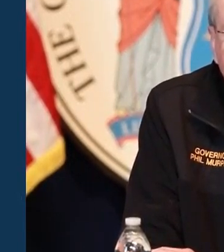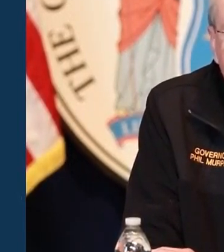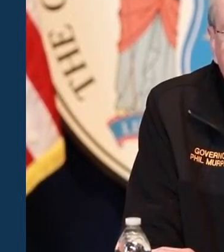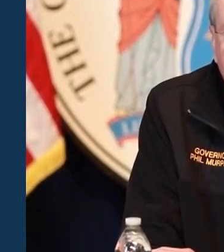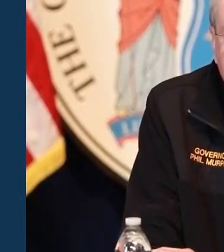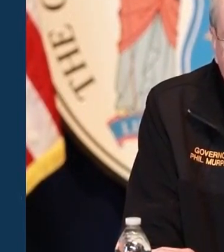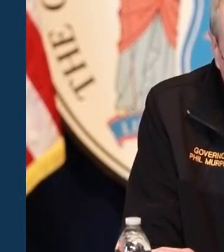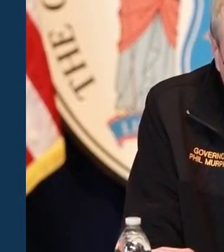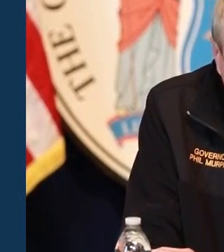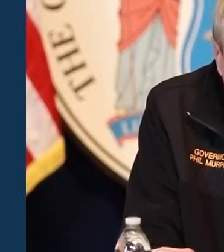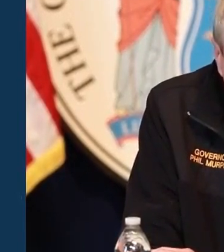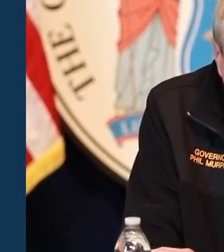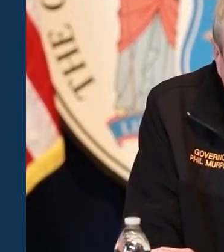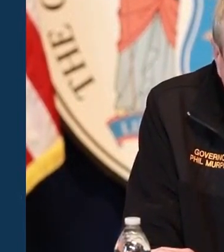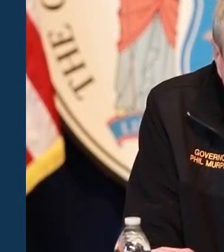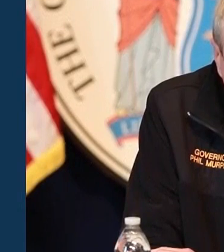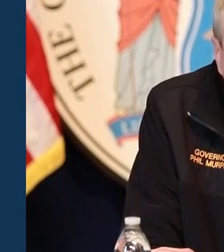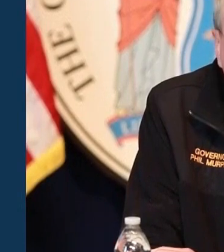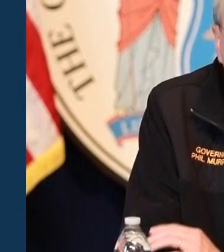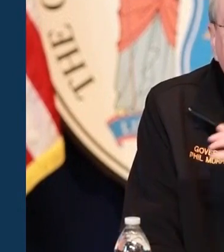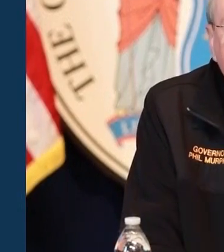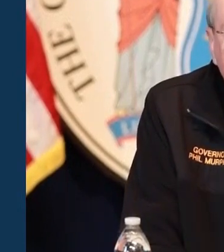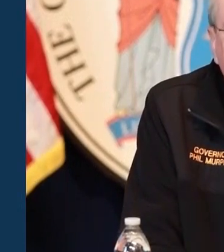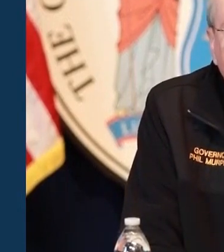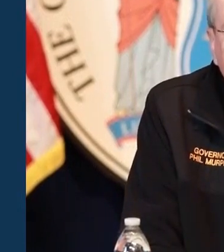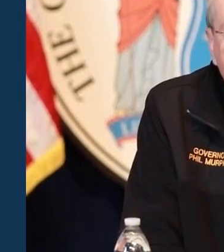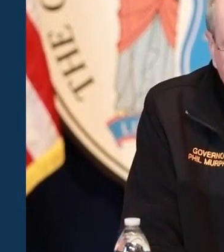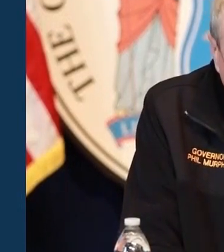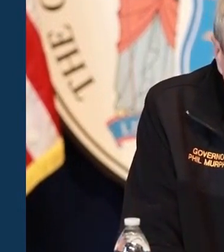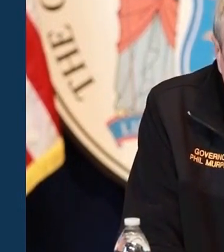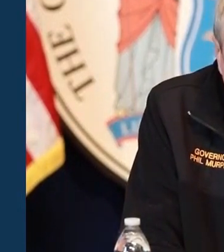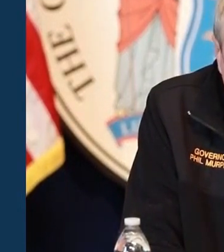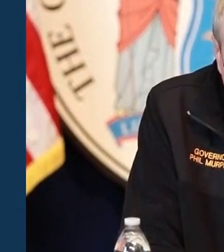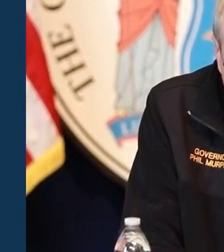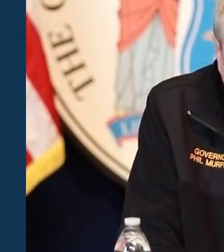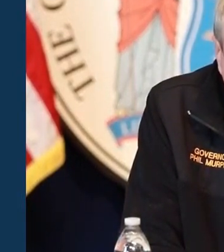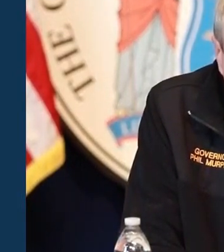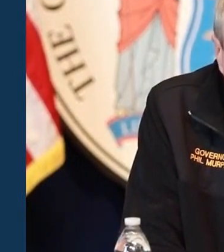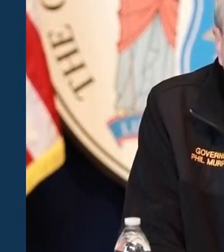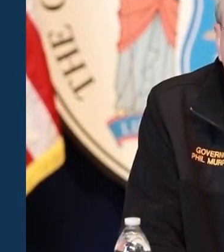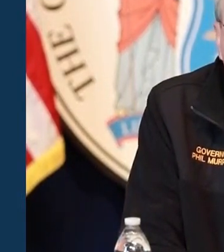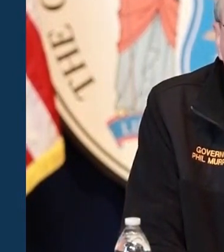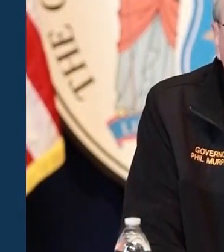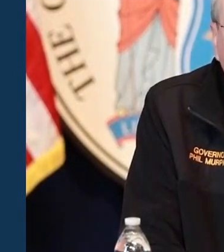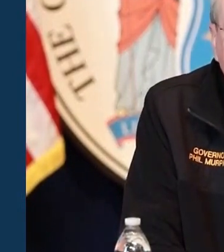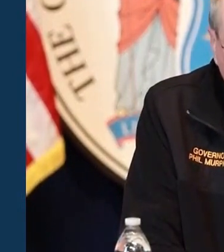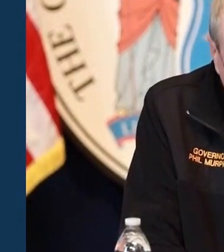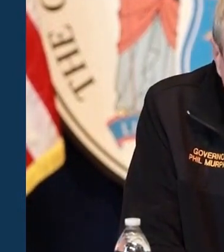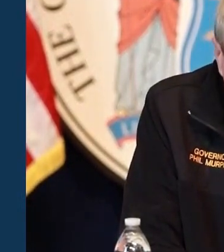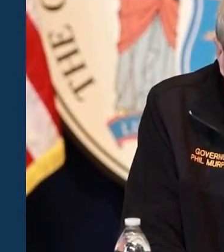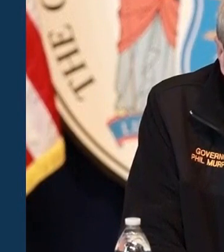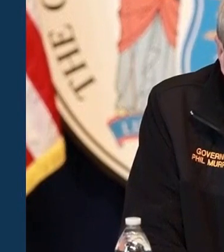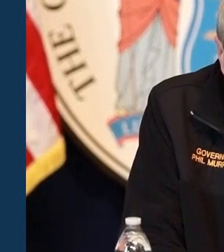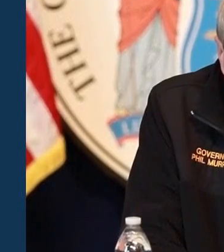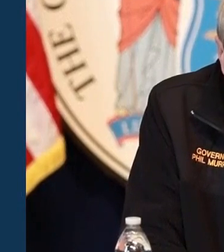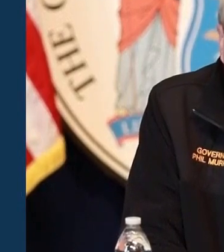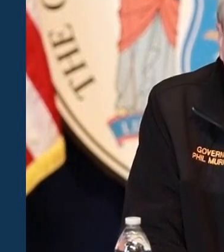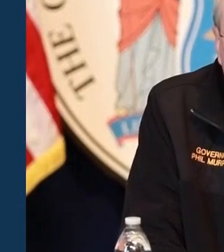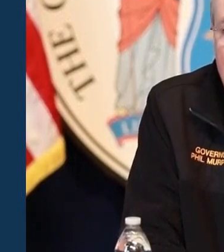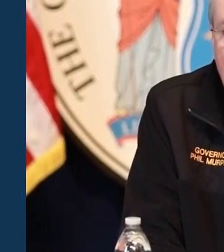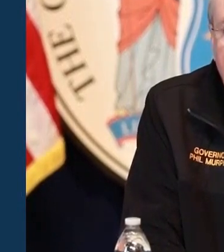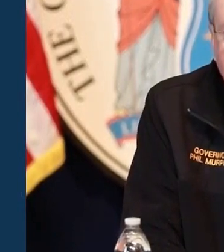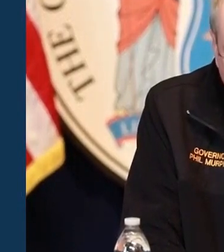beings, real families. And we all have a role to play in reducing the number of people we lose.